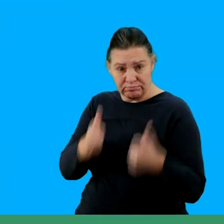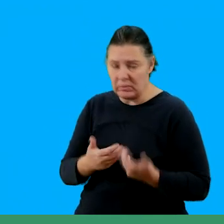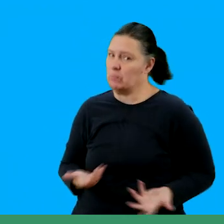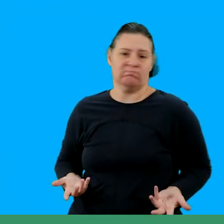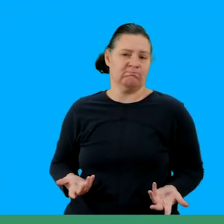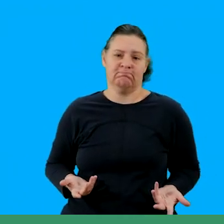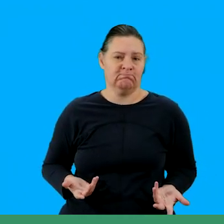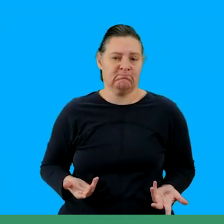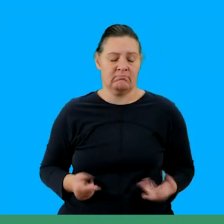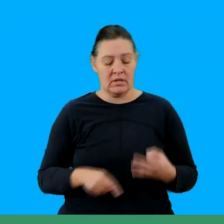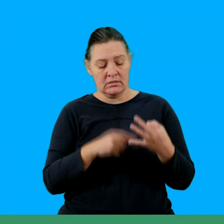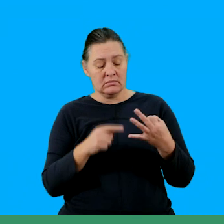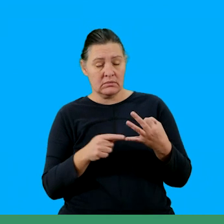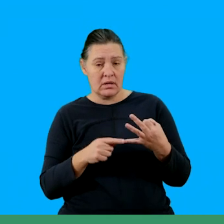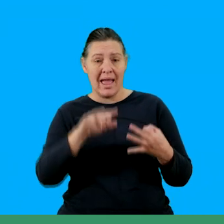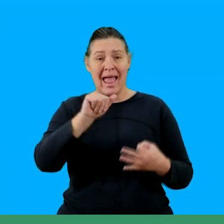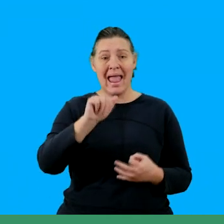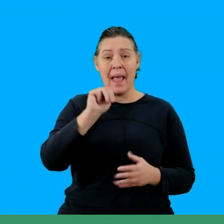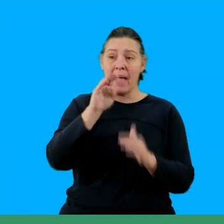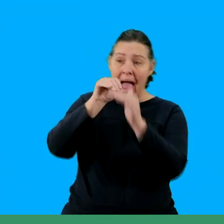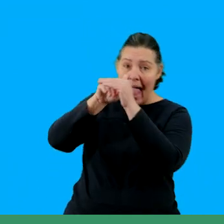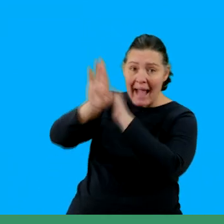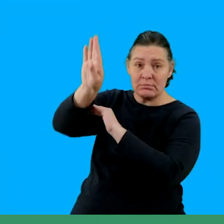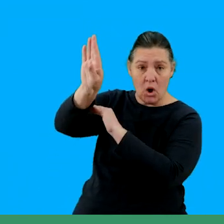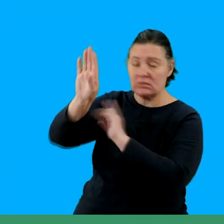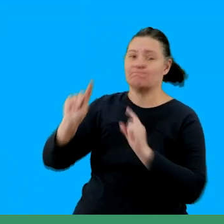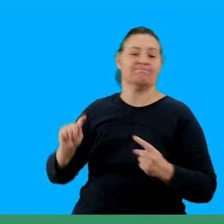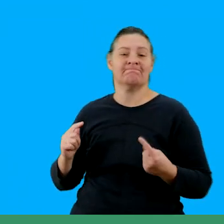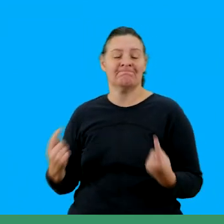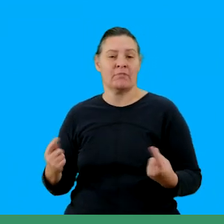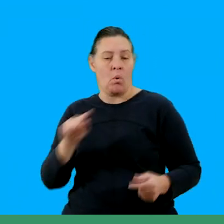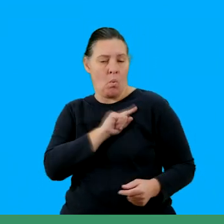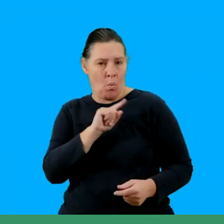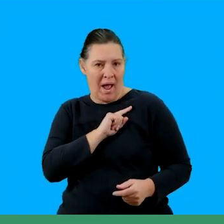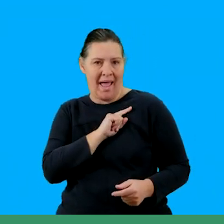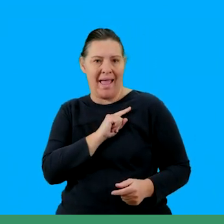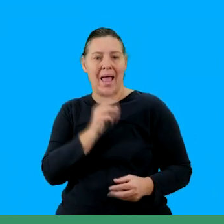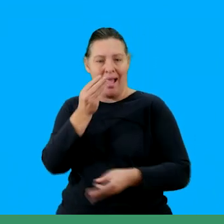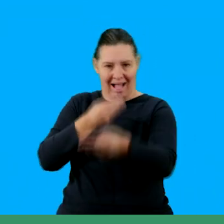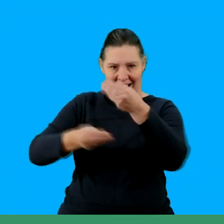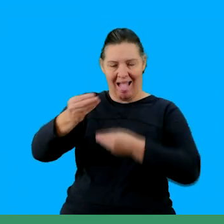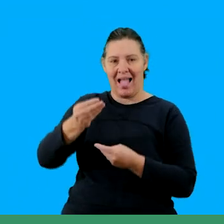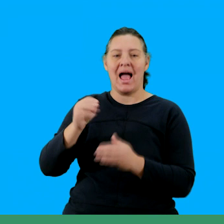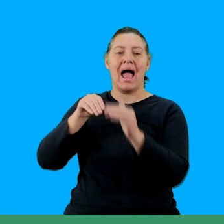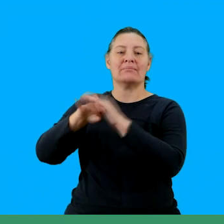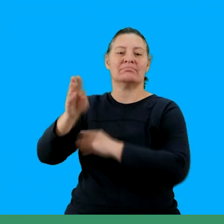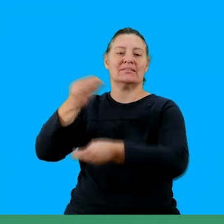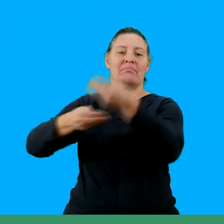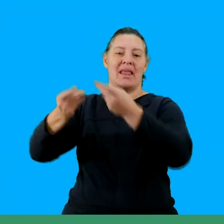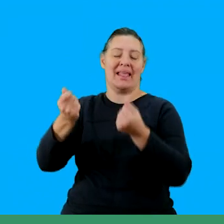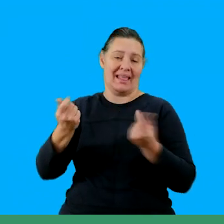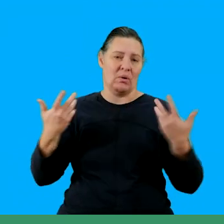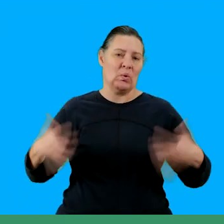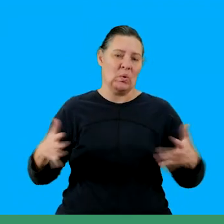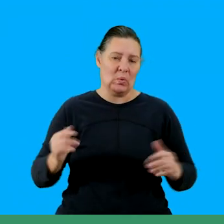his employees, and AM can no longer export their products due to an increase in the